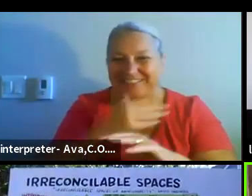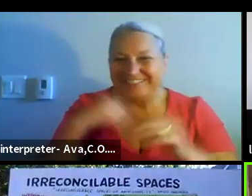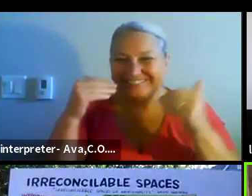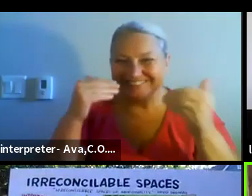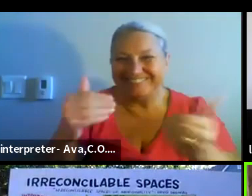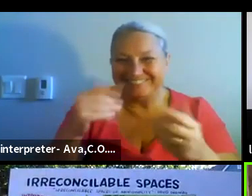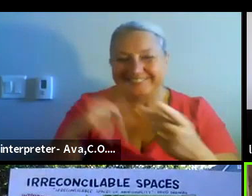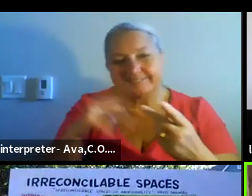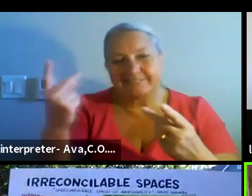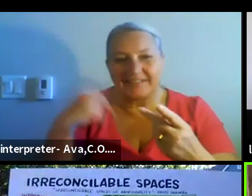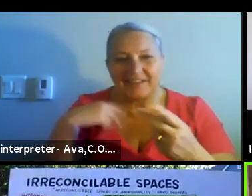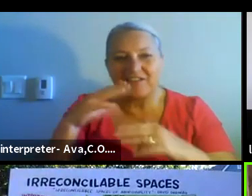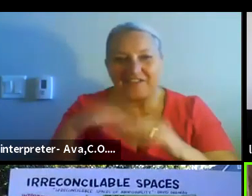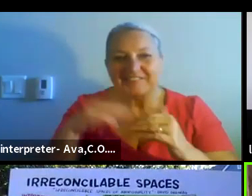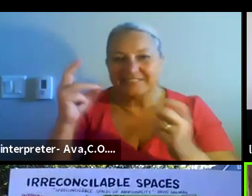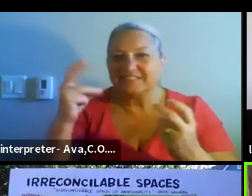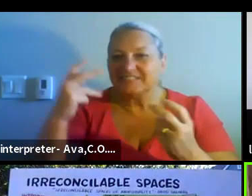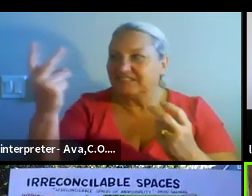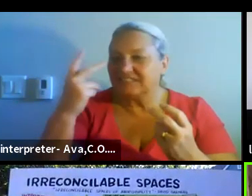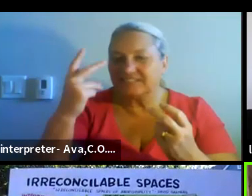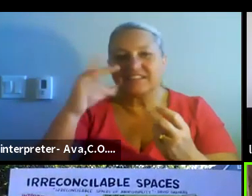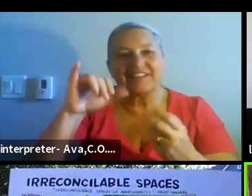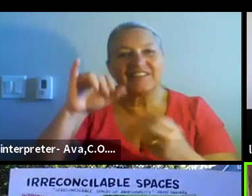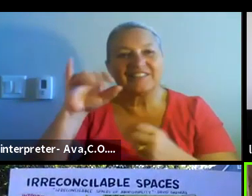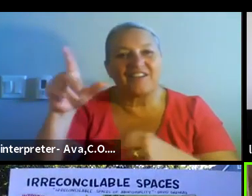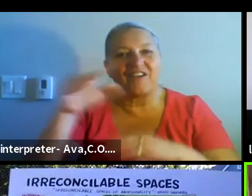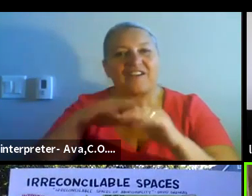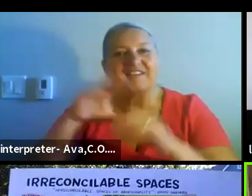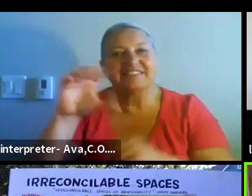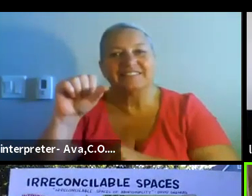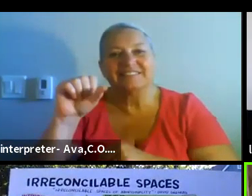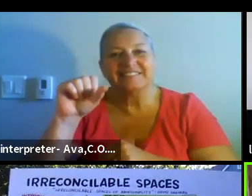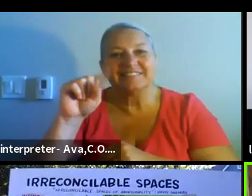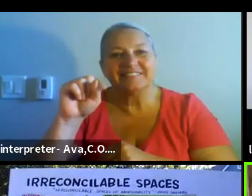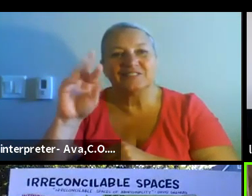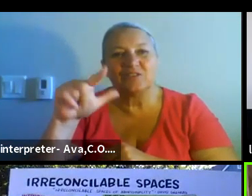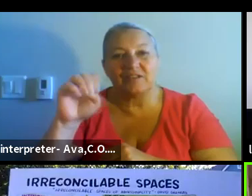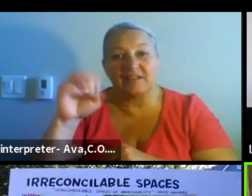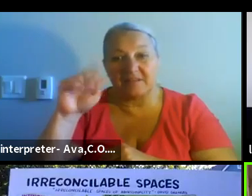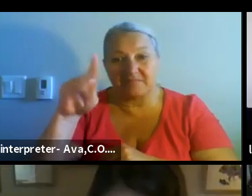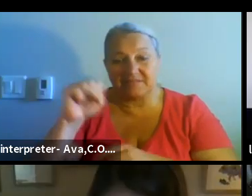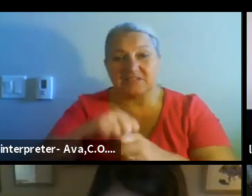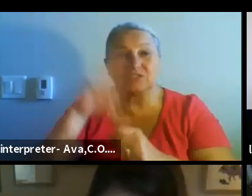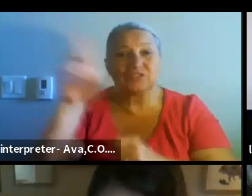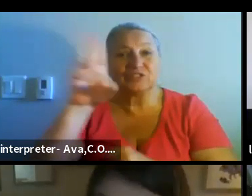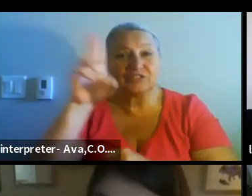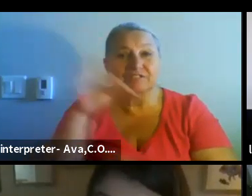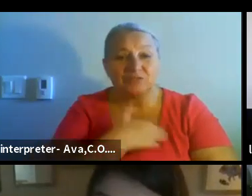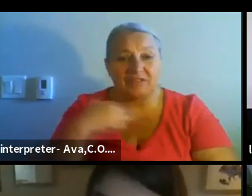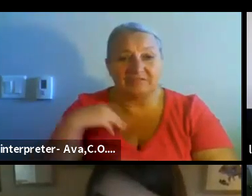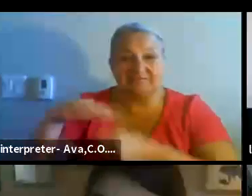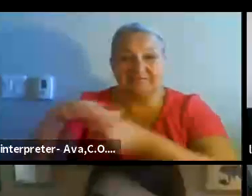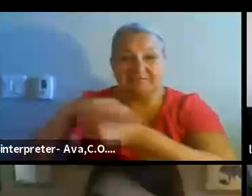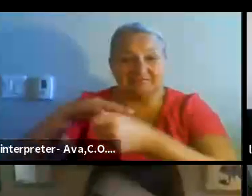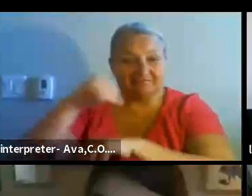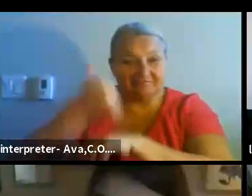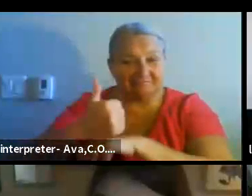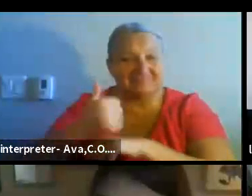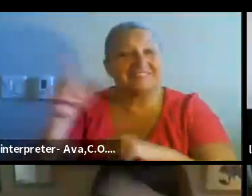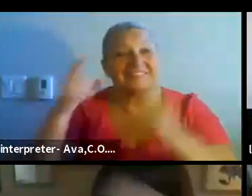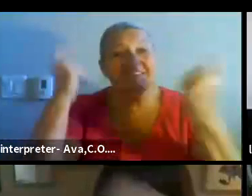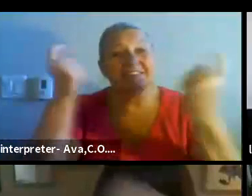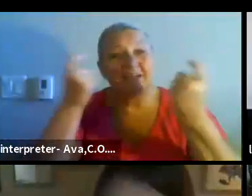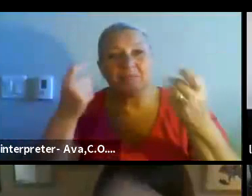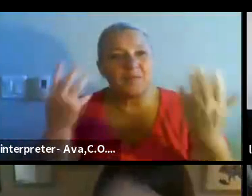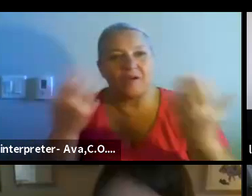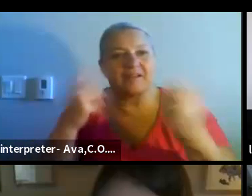virtually, which is located on the St. George campus of the University of Toronto, celebrated its